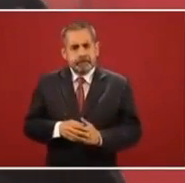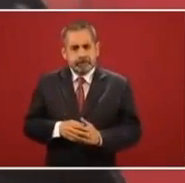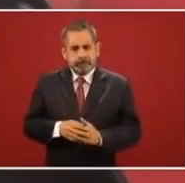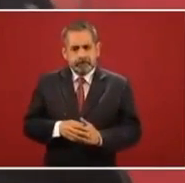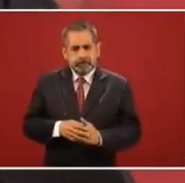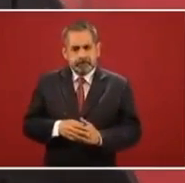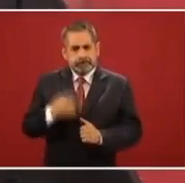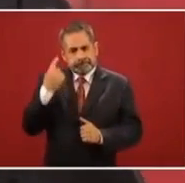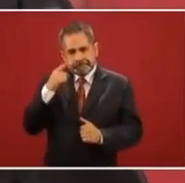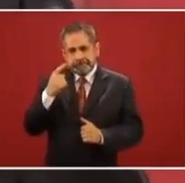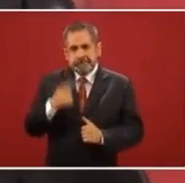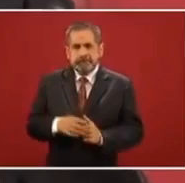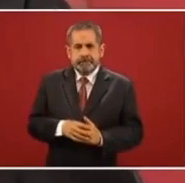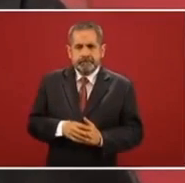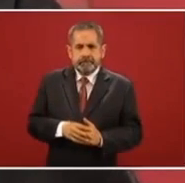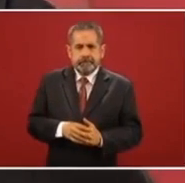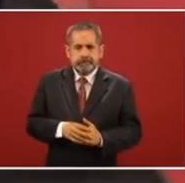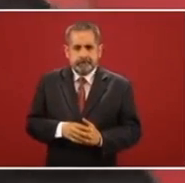se vayan